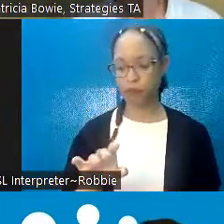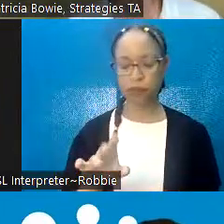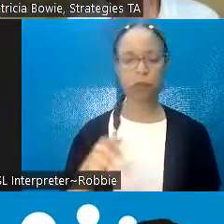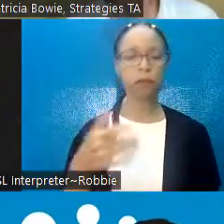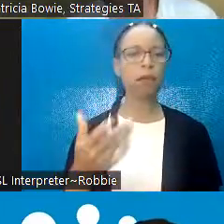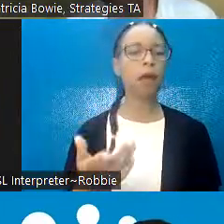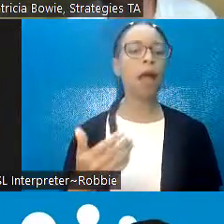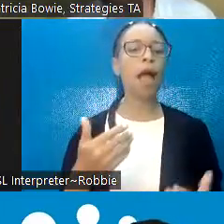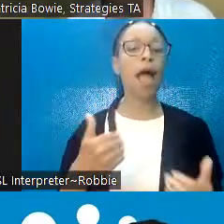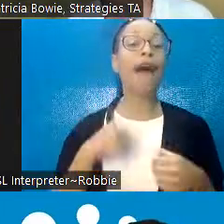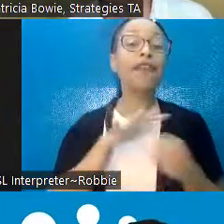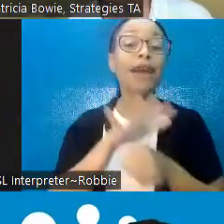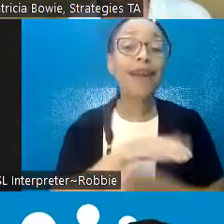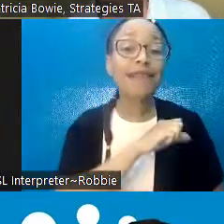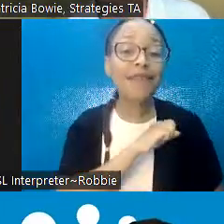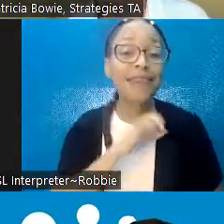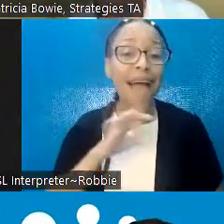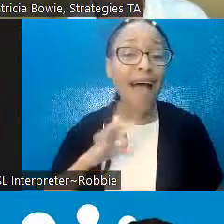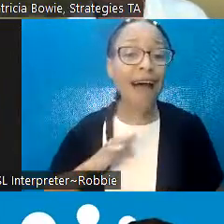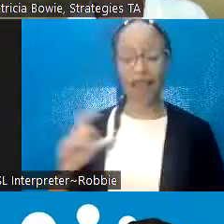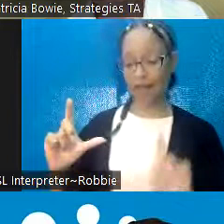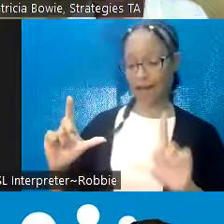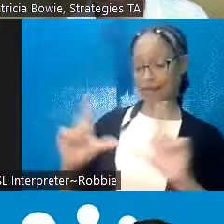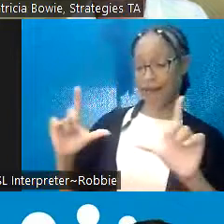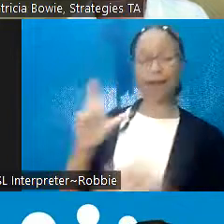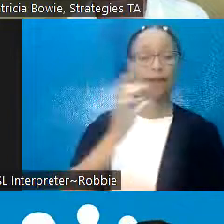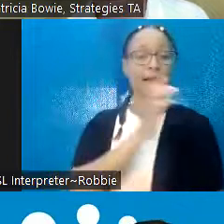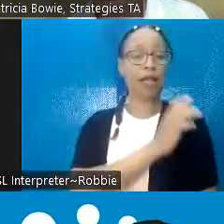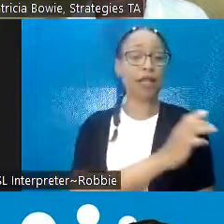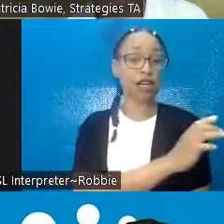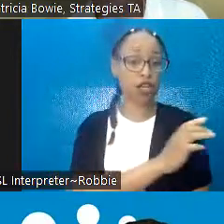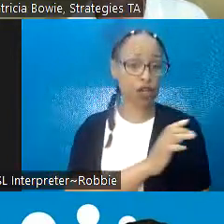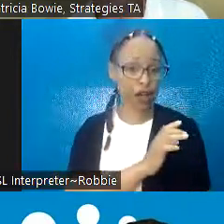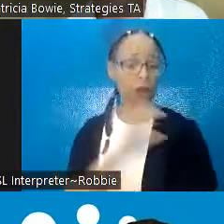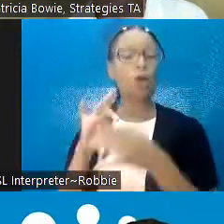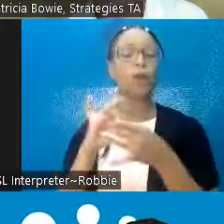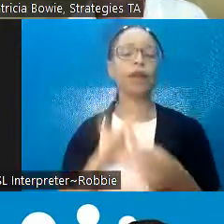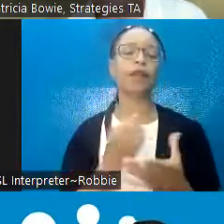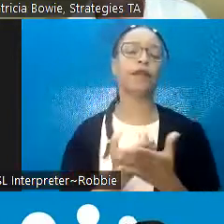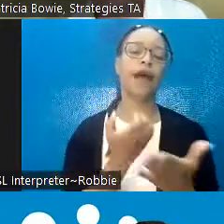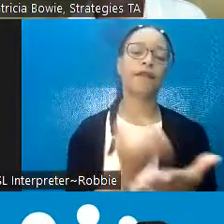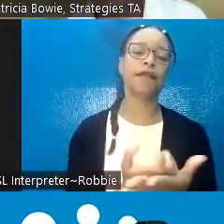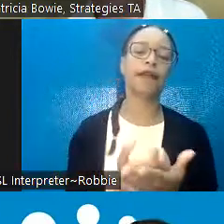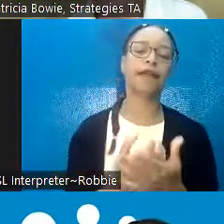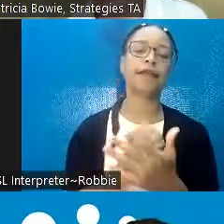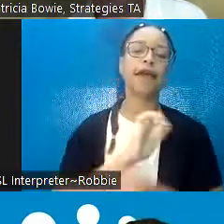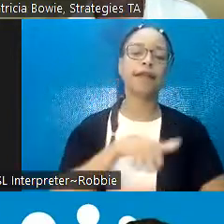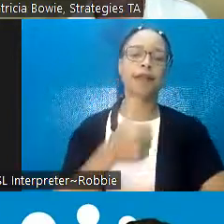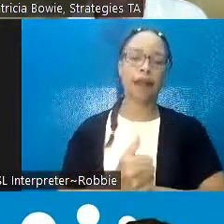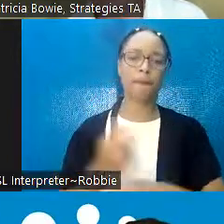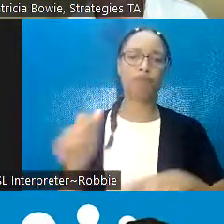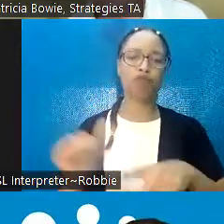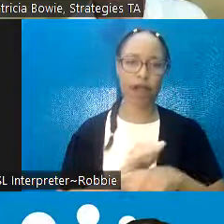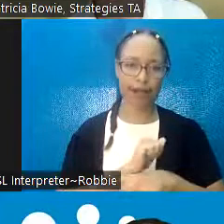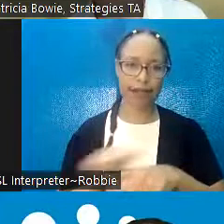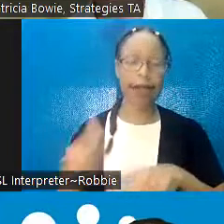having enough staff, right, that have licensed clinicians based on the evidence-based practices and based on